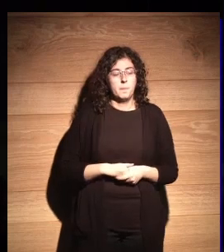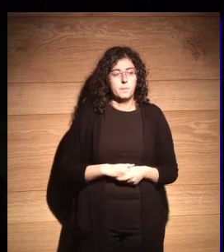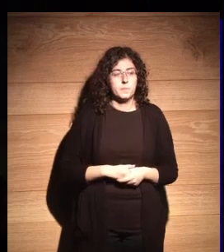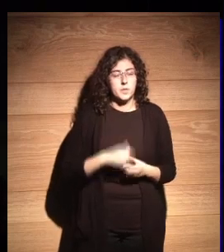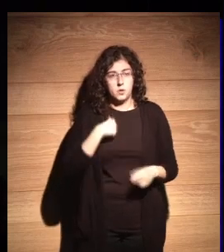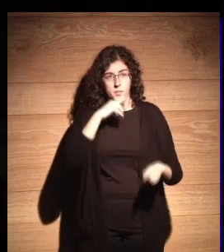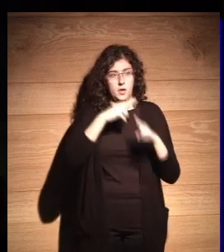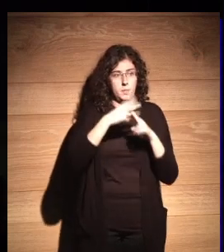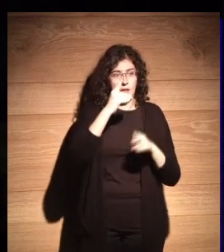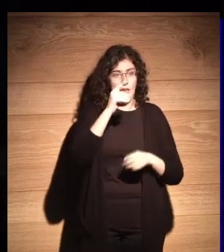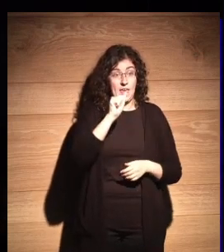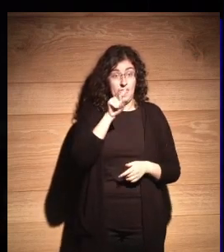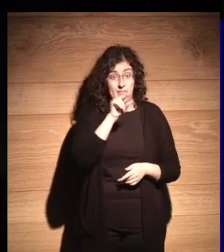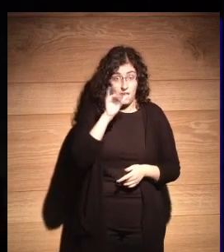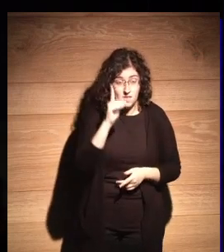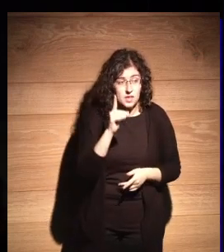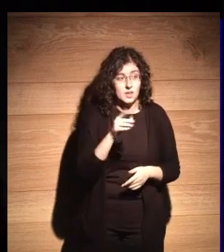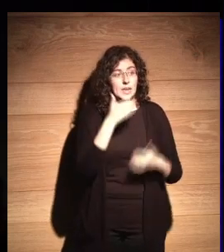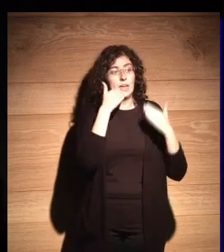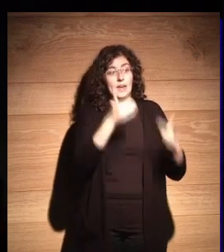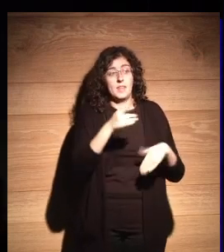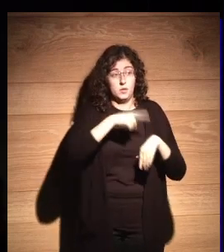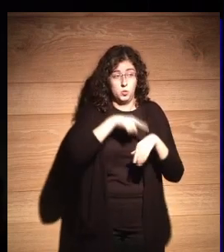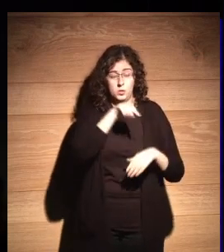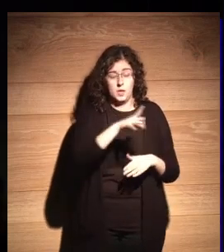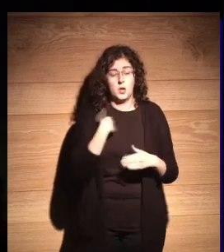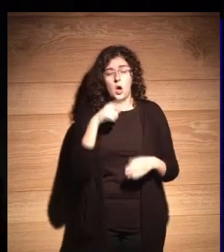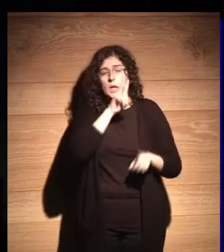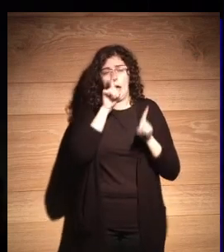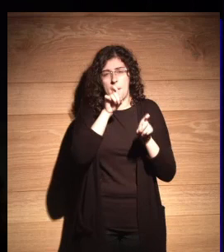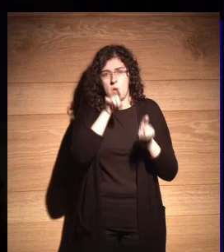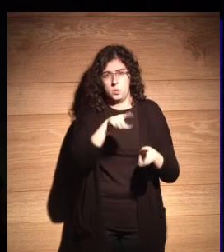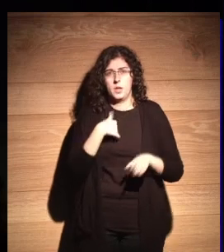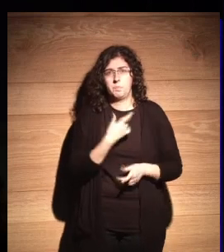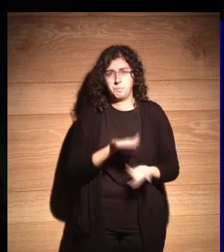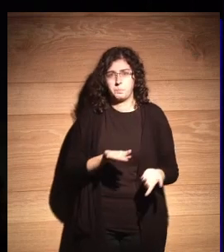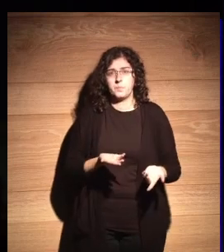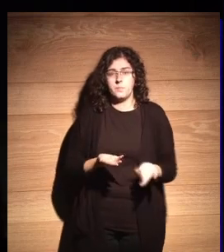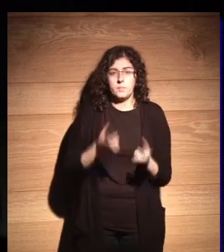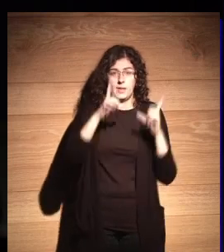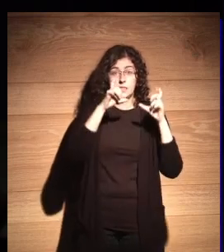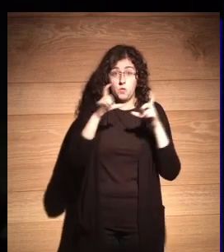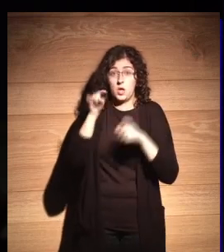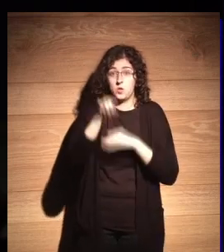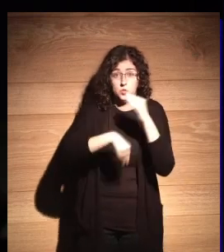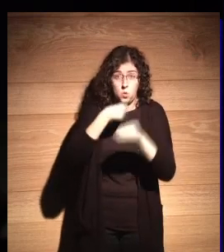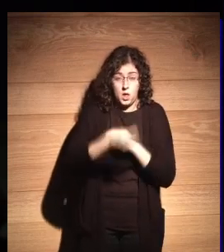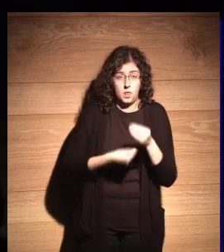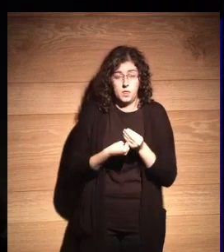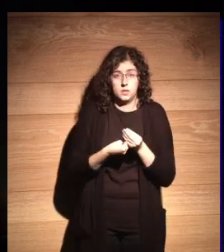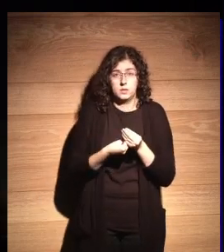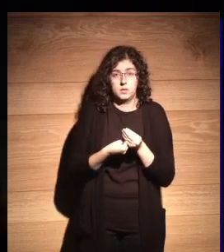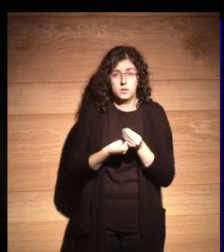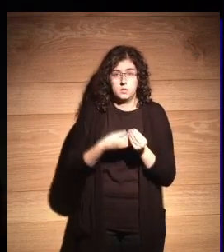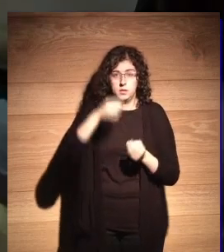time. And I just wanted to ask you, those photographs you do that ironically don't see the light, what do